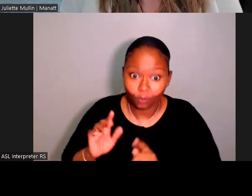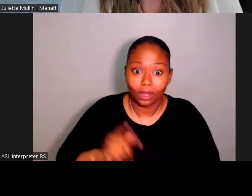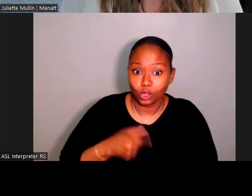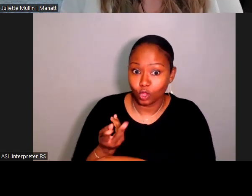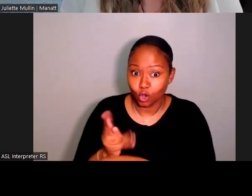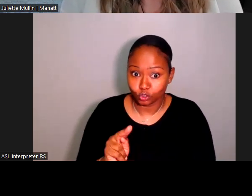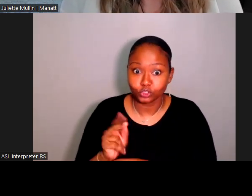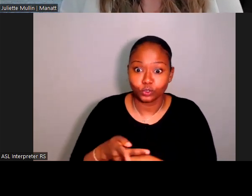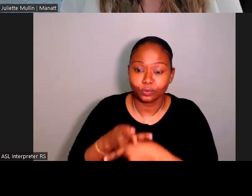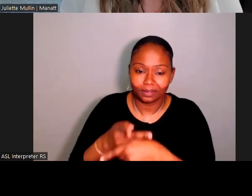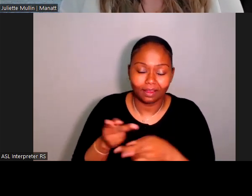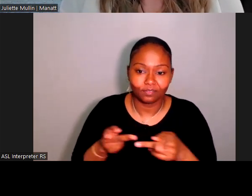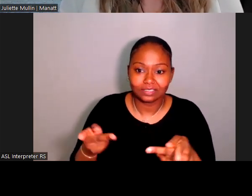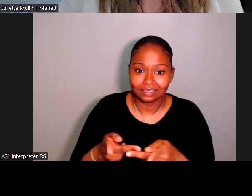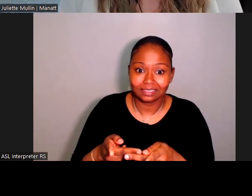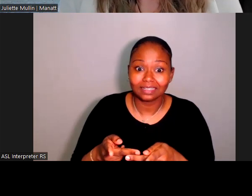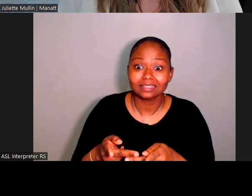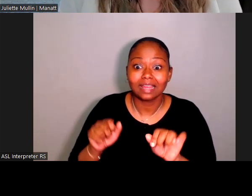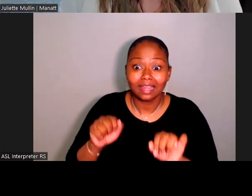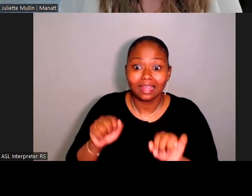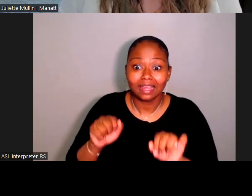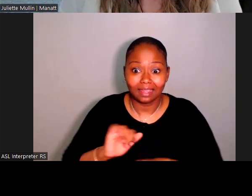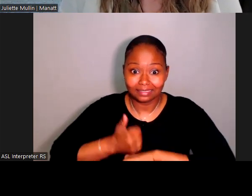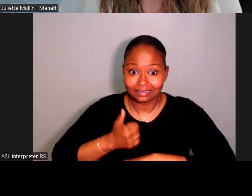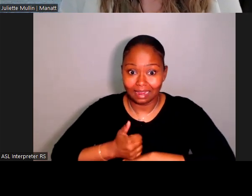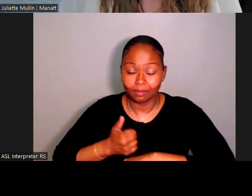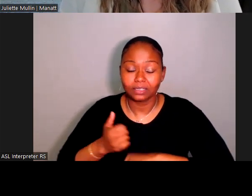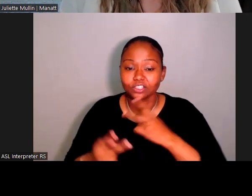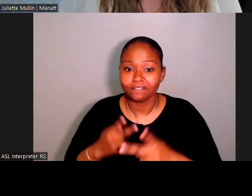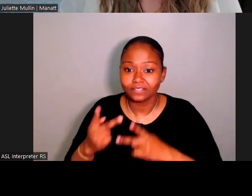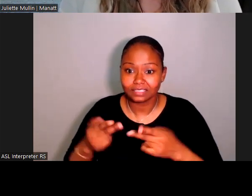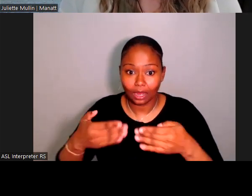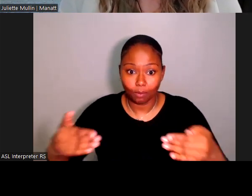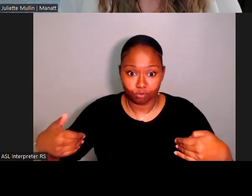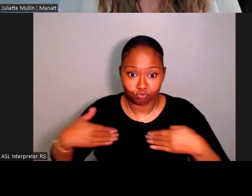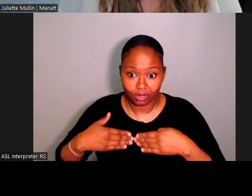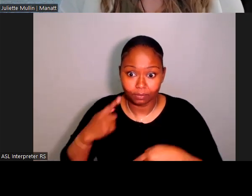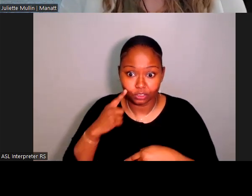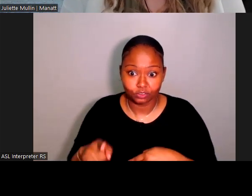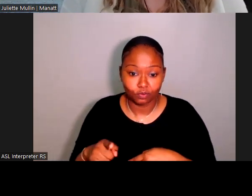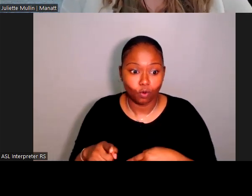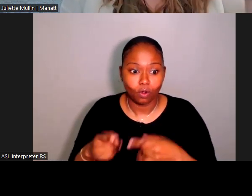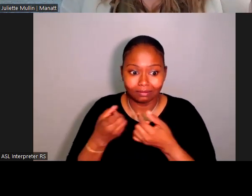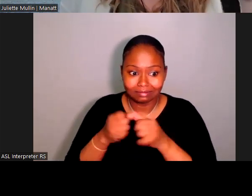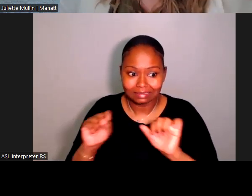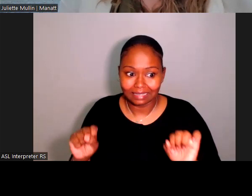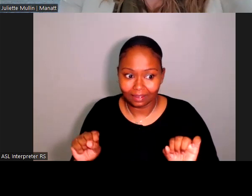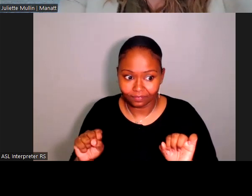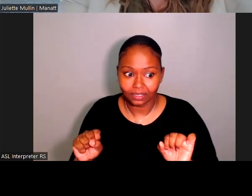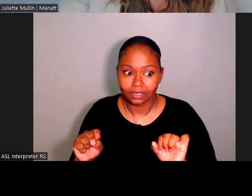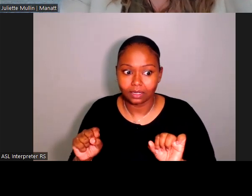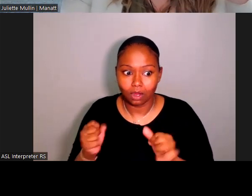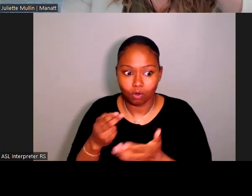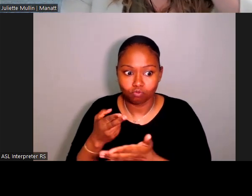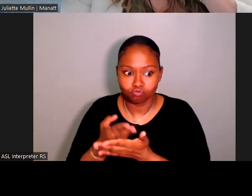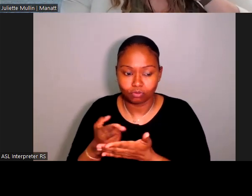facilities may establish visiting parameters due to a reasonable public health or safety risk as follows. So here we've